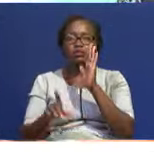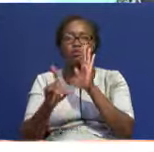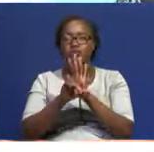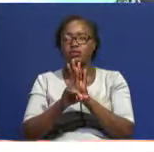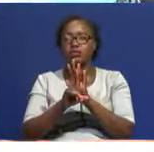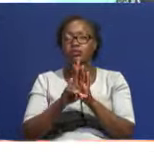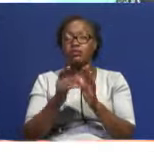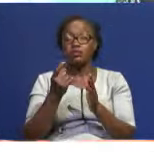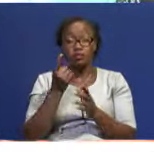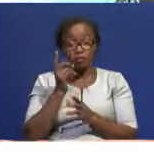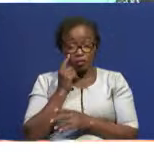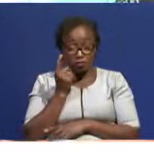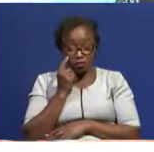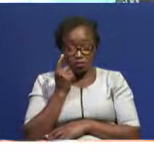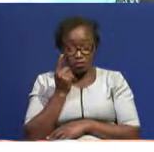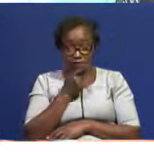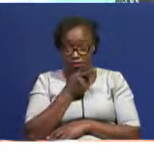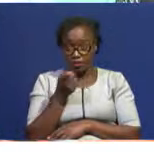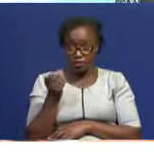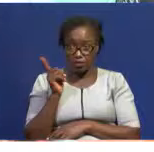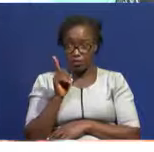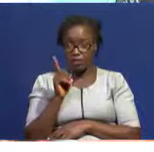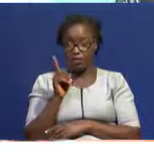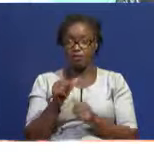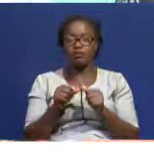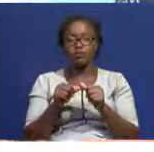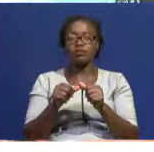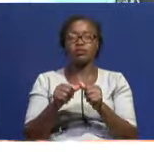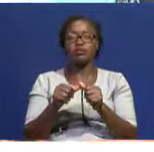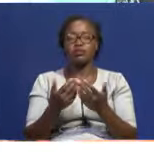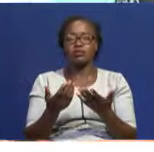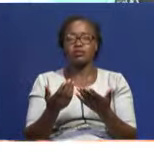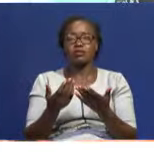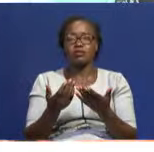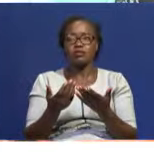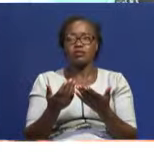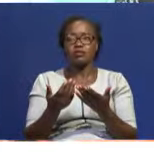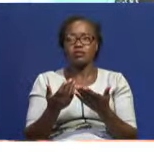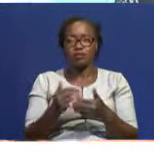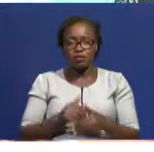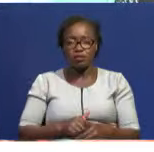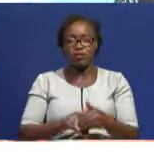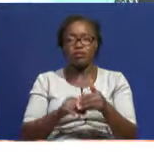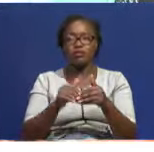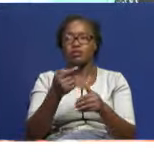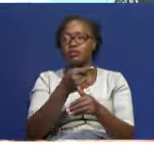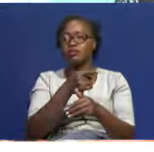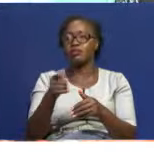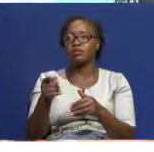we are watching the space. As they continue being complacent and compliant,